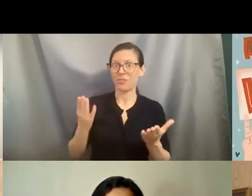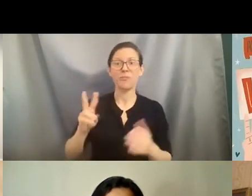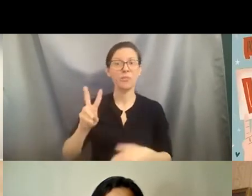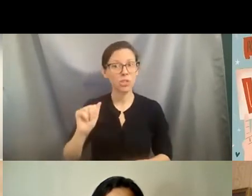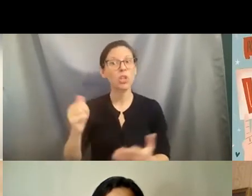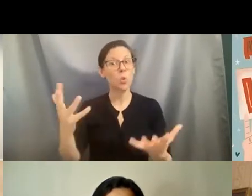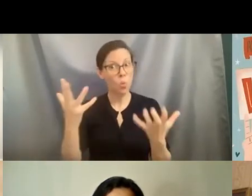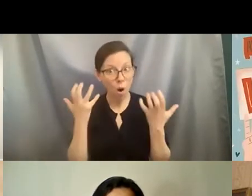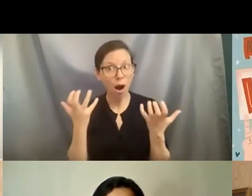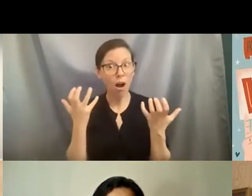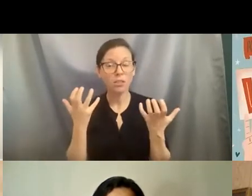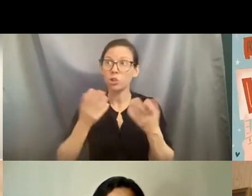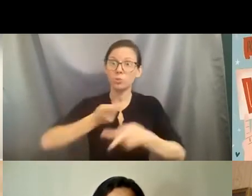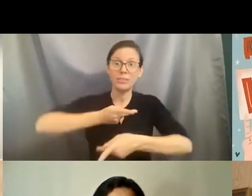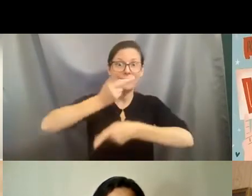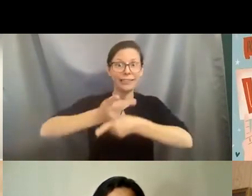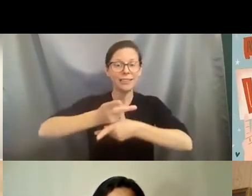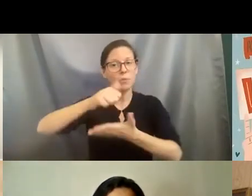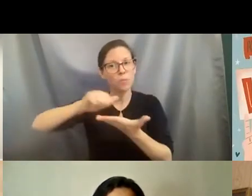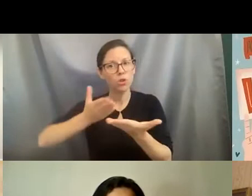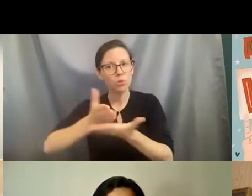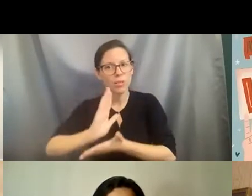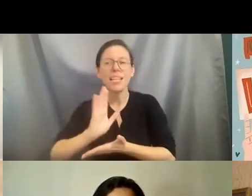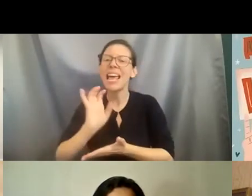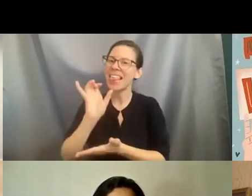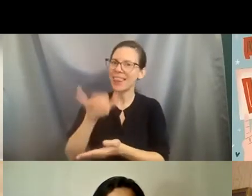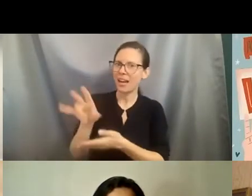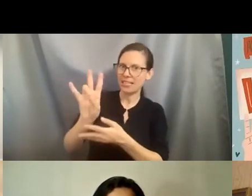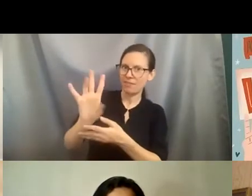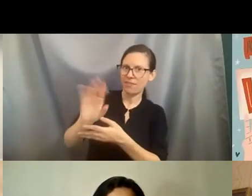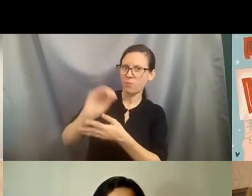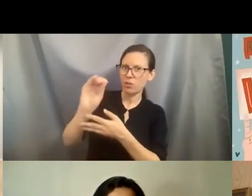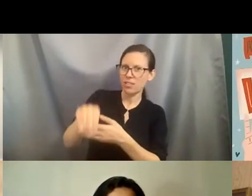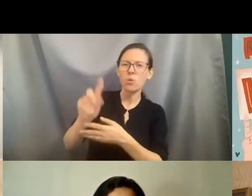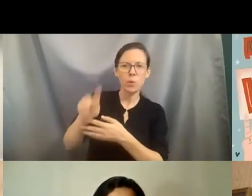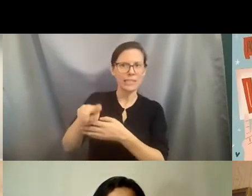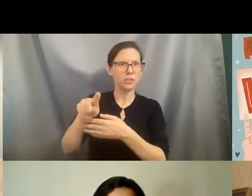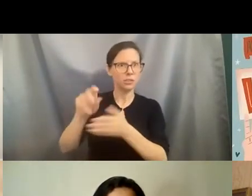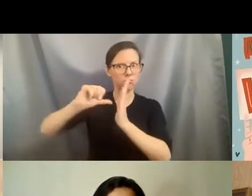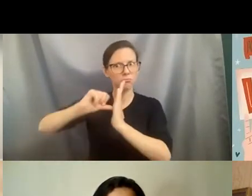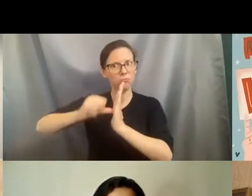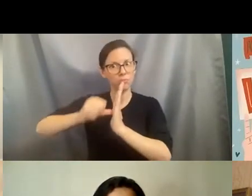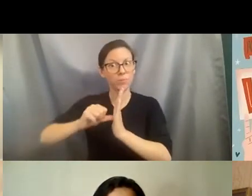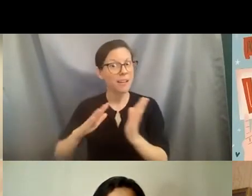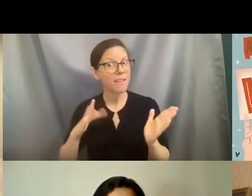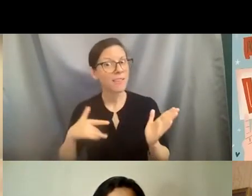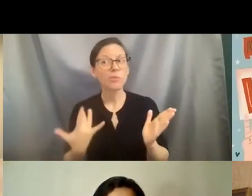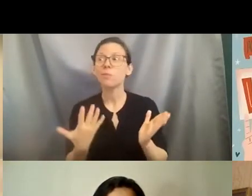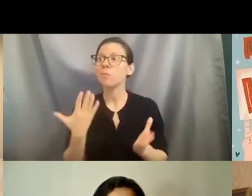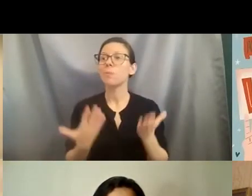get that message out. I believe we have more partners than we realize. I believe there is